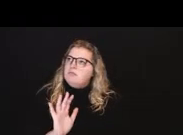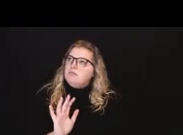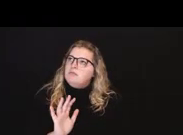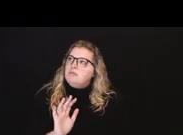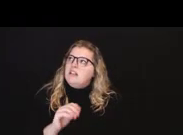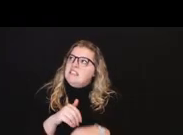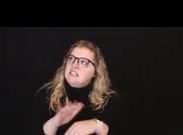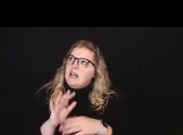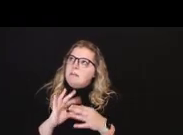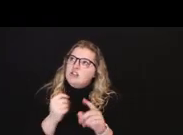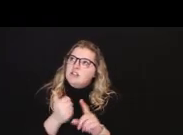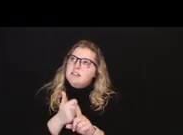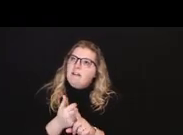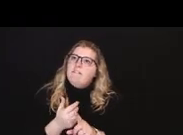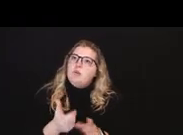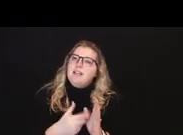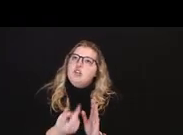2 key.